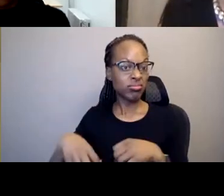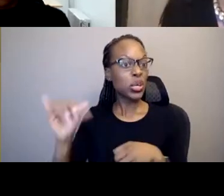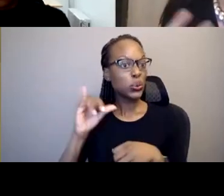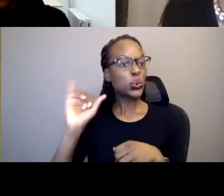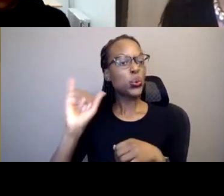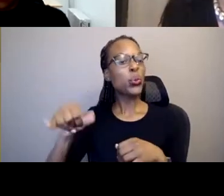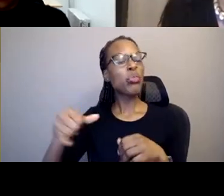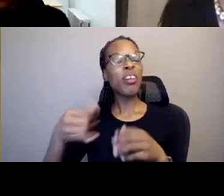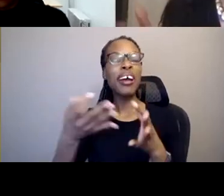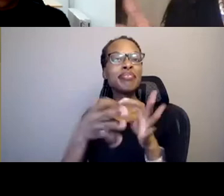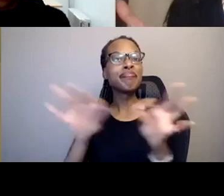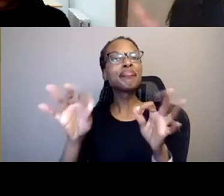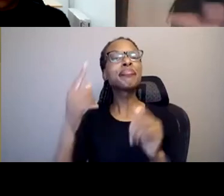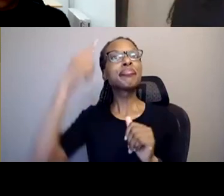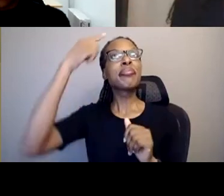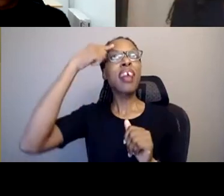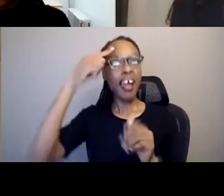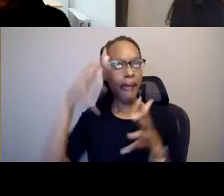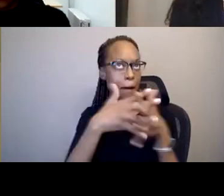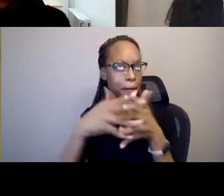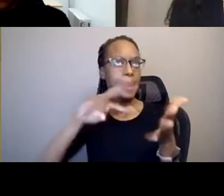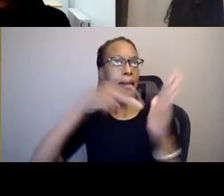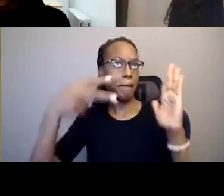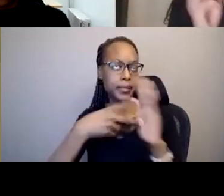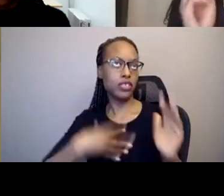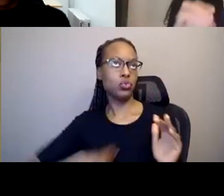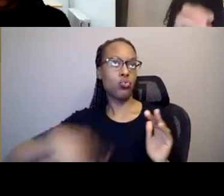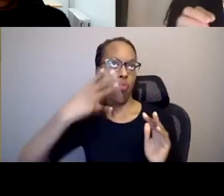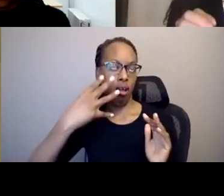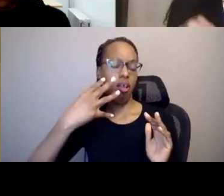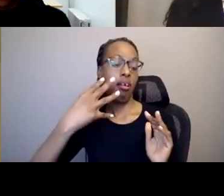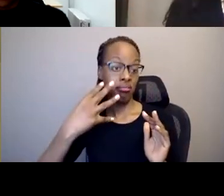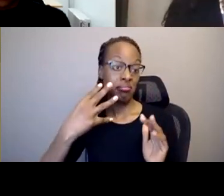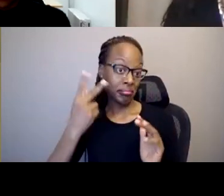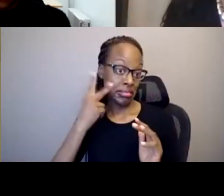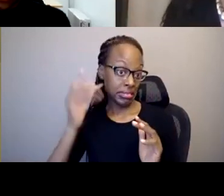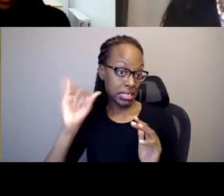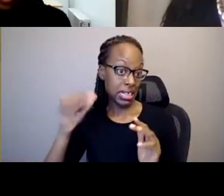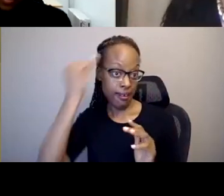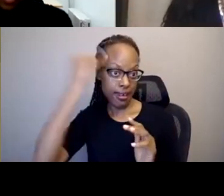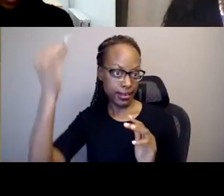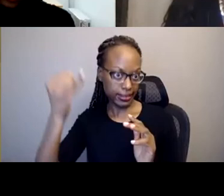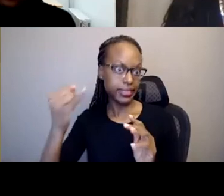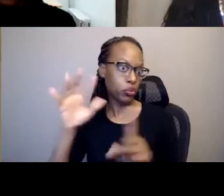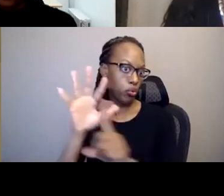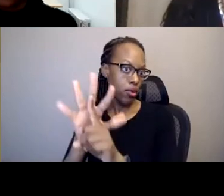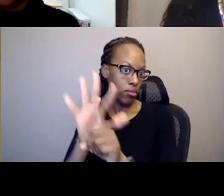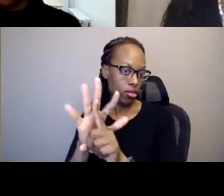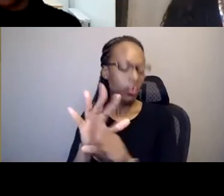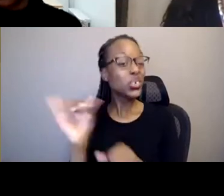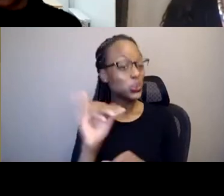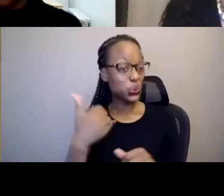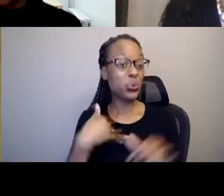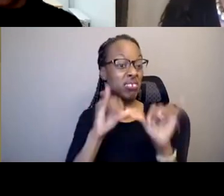and racially white, and we have systems across industries that are set up in order to perpetuate that